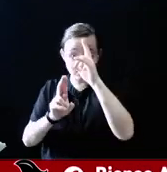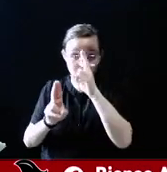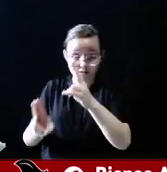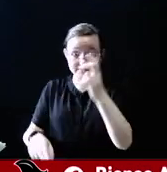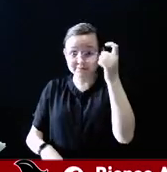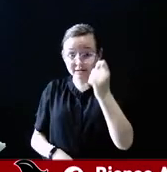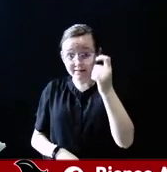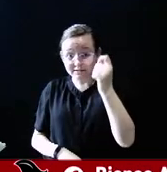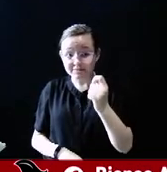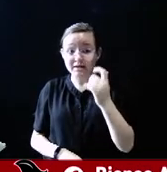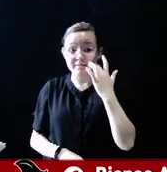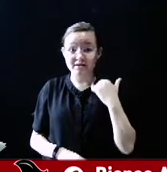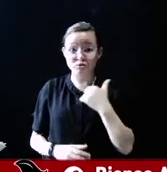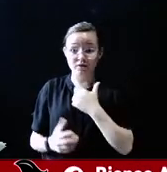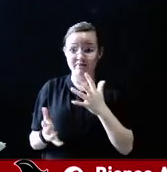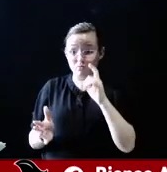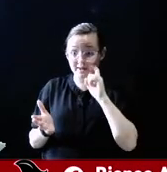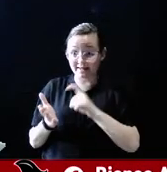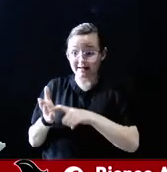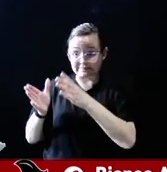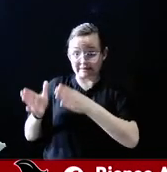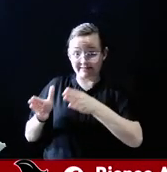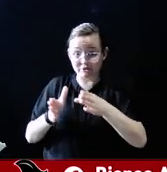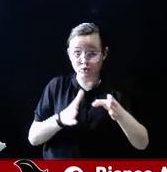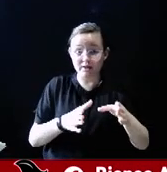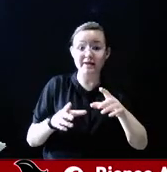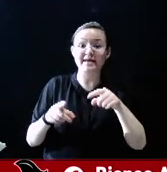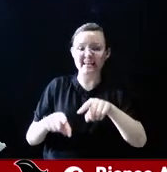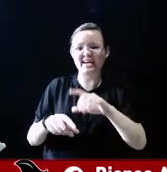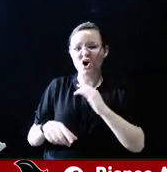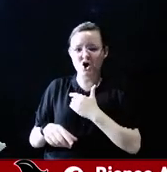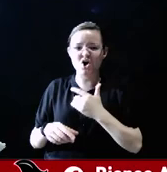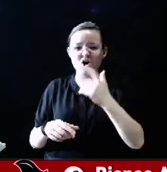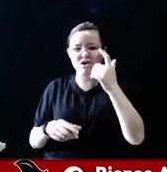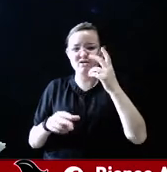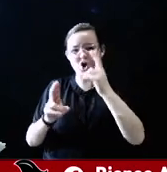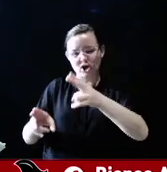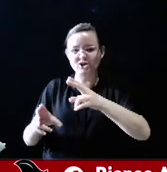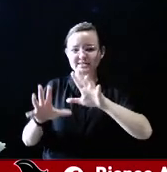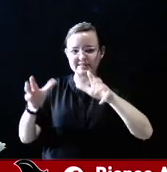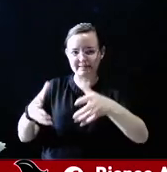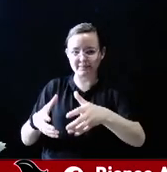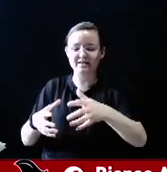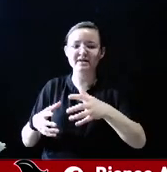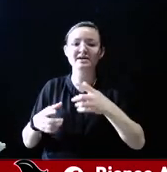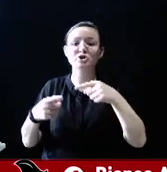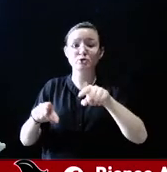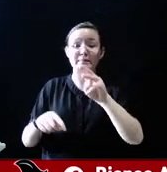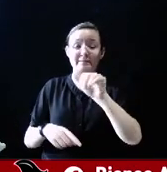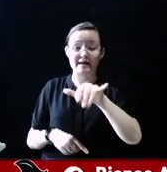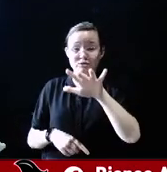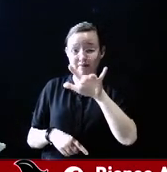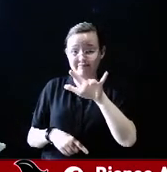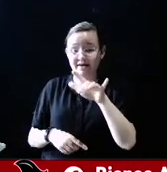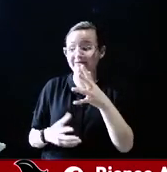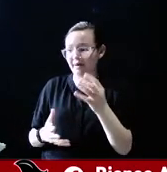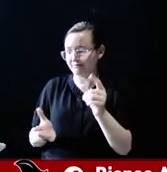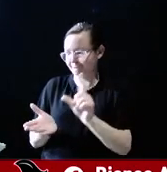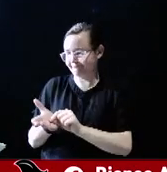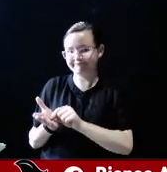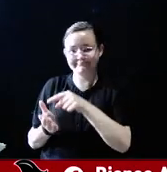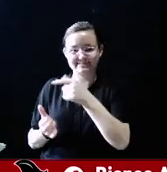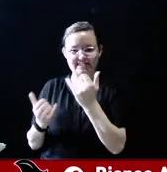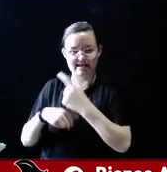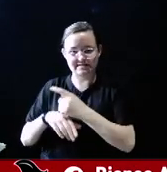scholarships. Because we've recognized them individually at our Honors Assembly and reception on May 25th and in print in today's